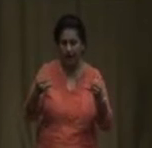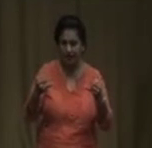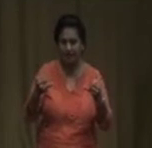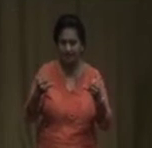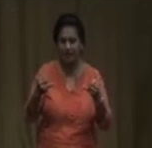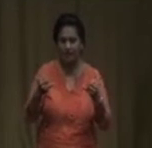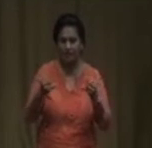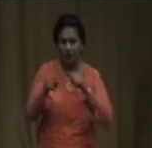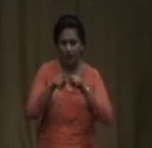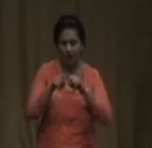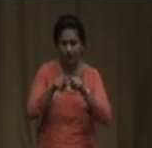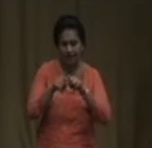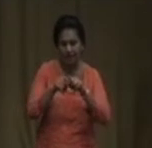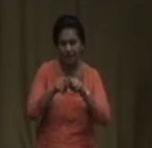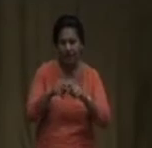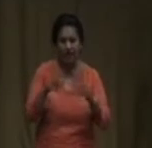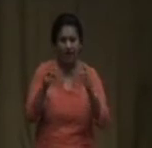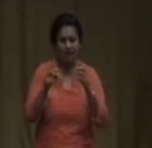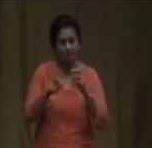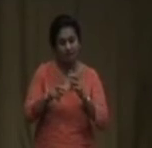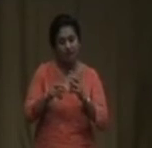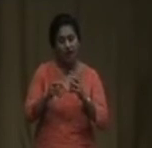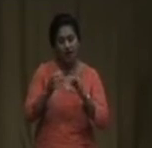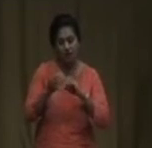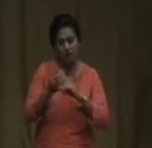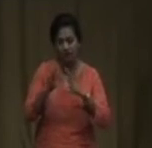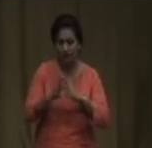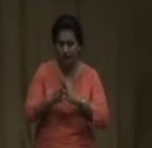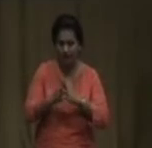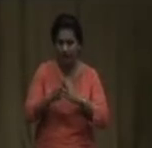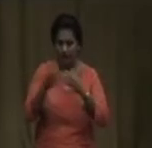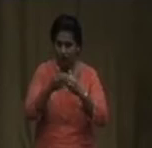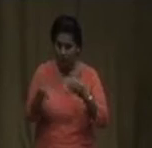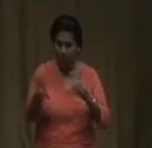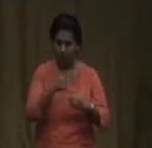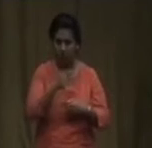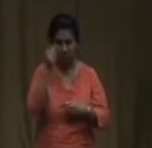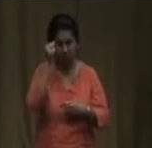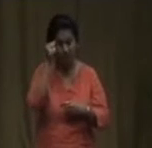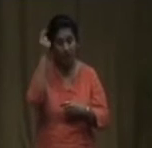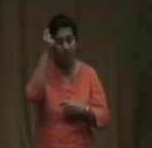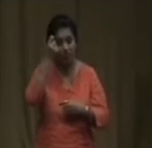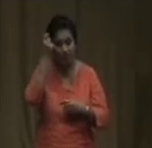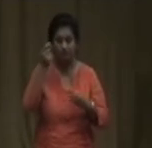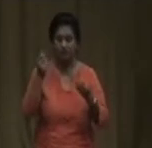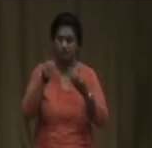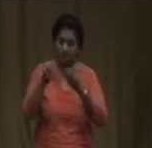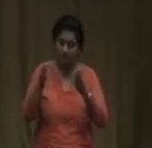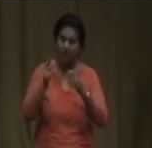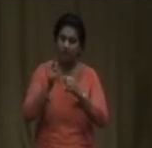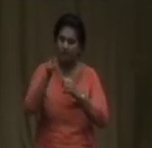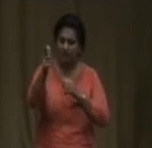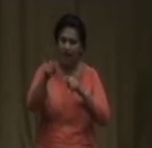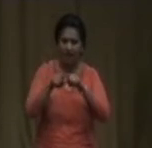free software and open educational resources. He's well versed in the theory, research and practice of open, distance and